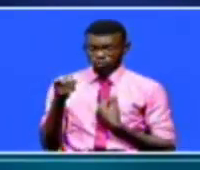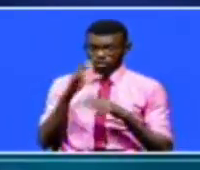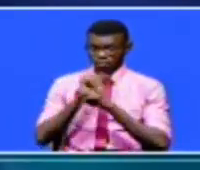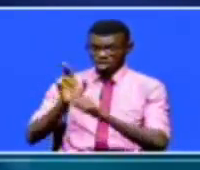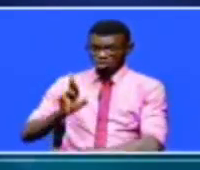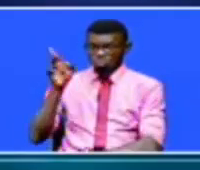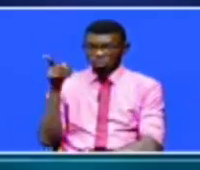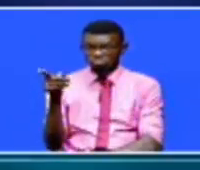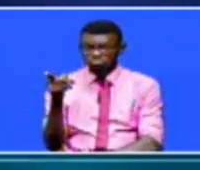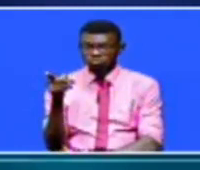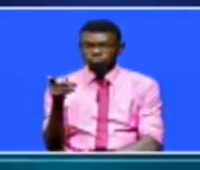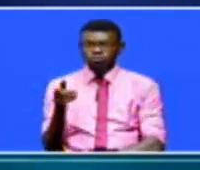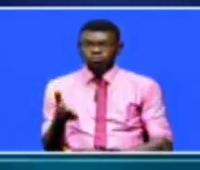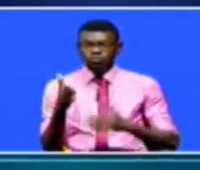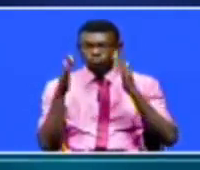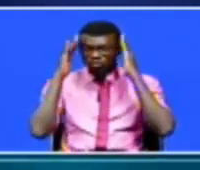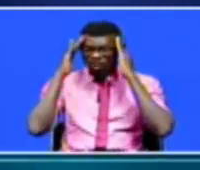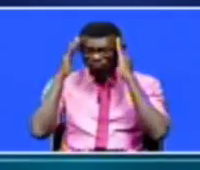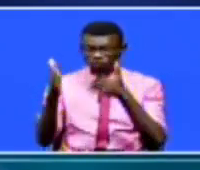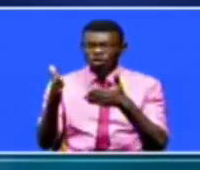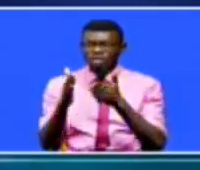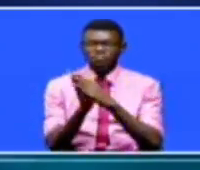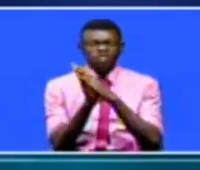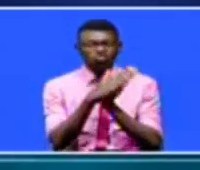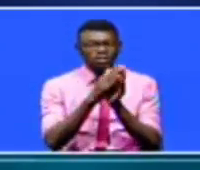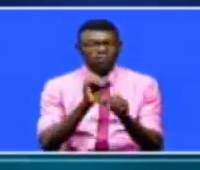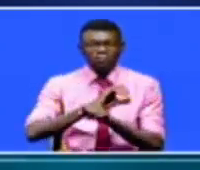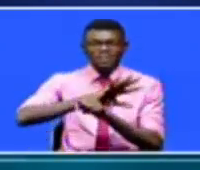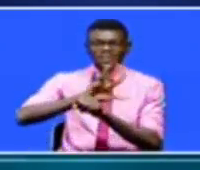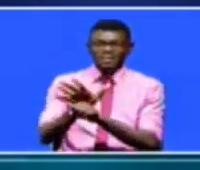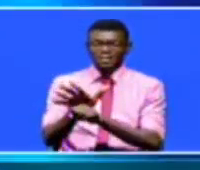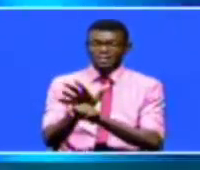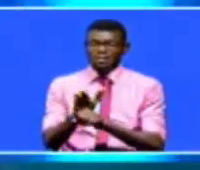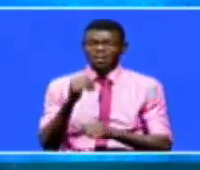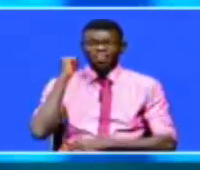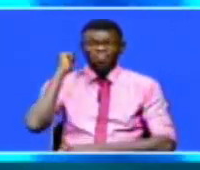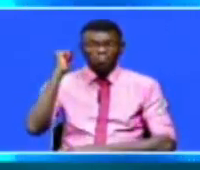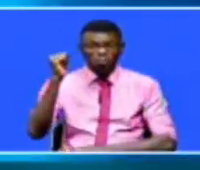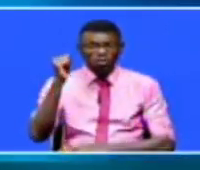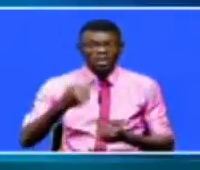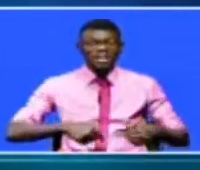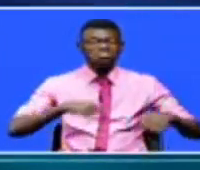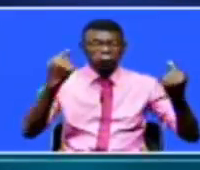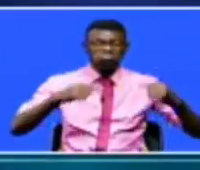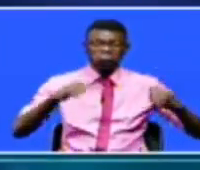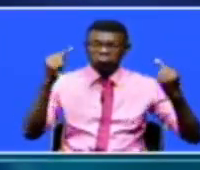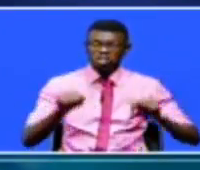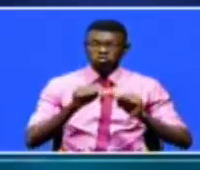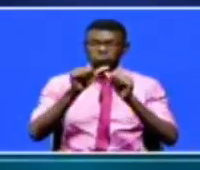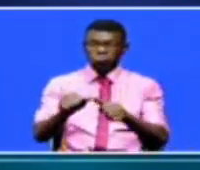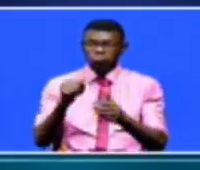Kenyatta's attention majorly on the counter COVID-19 war, the political bickering could be unstoppable. as both